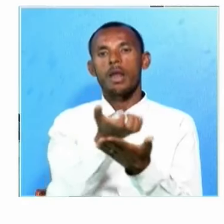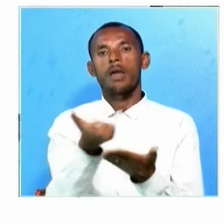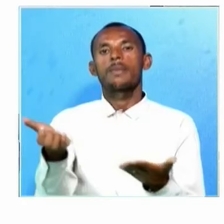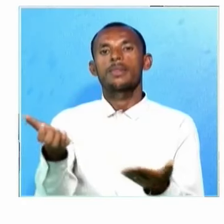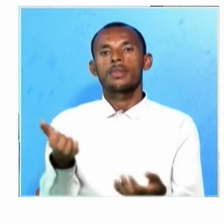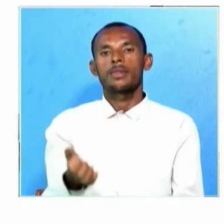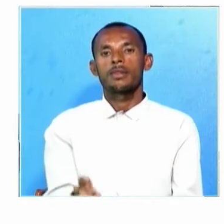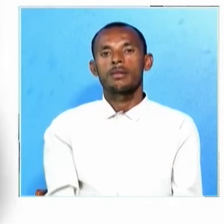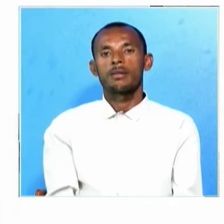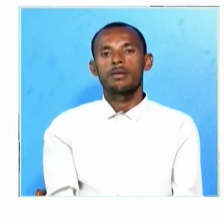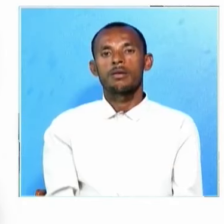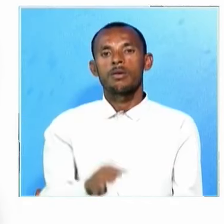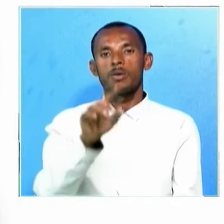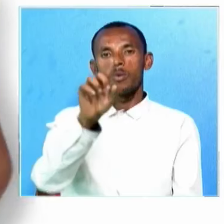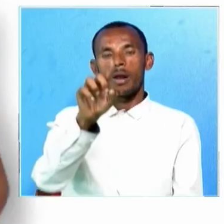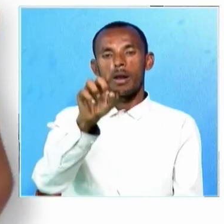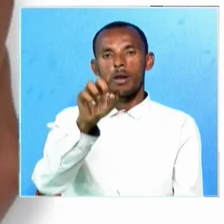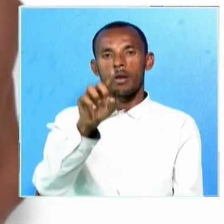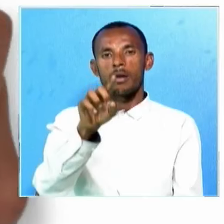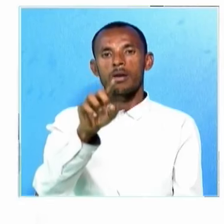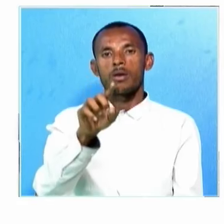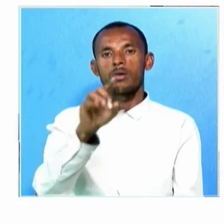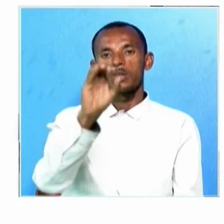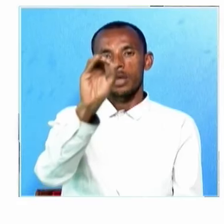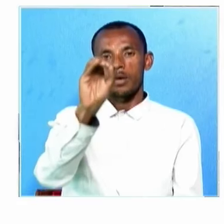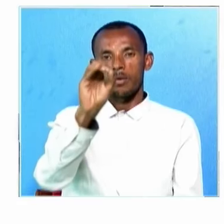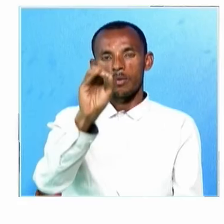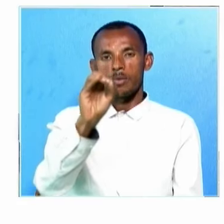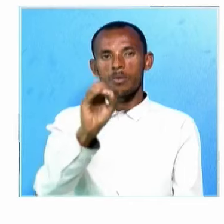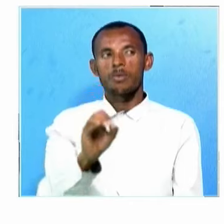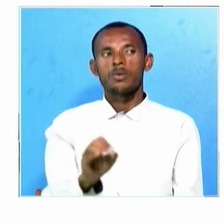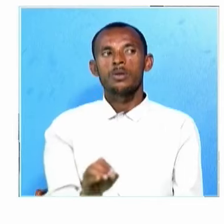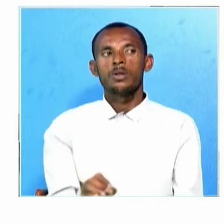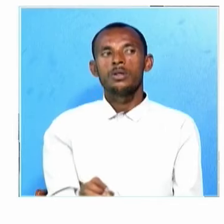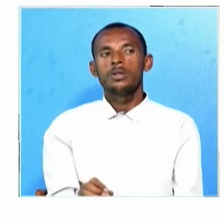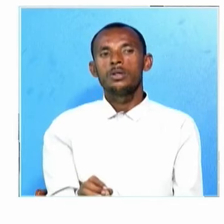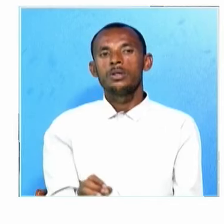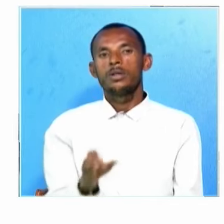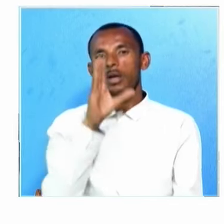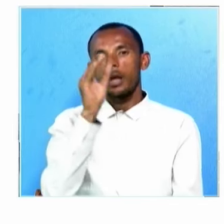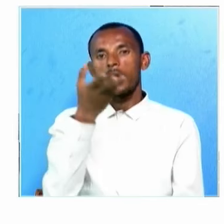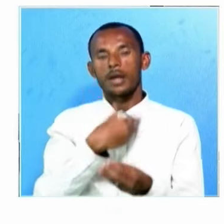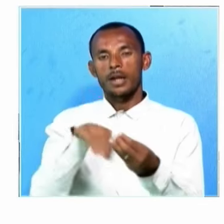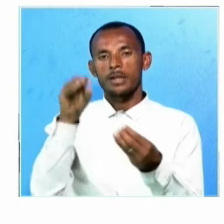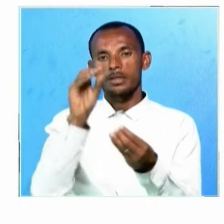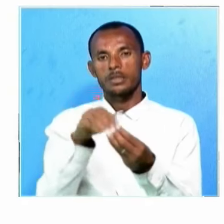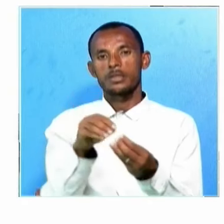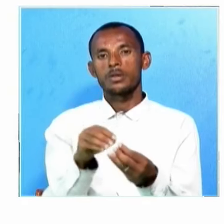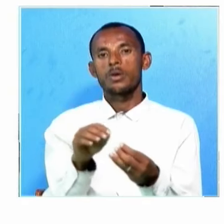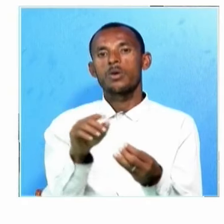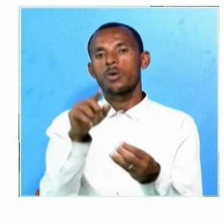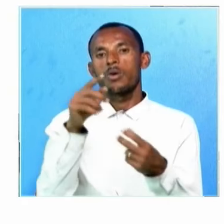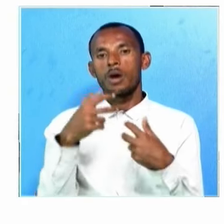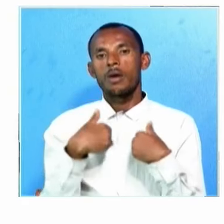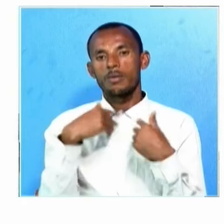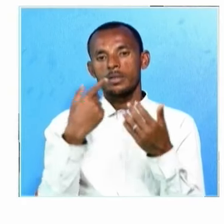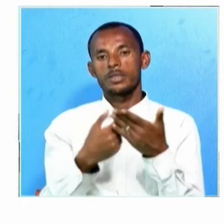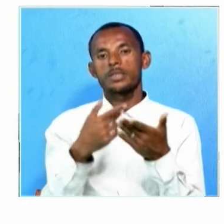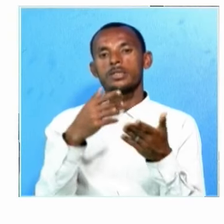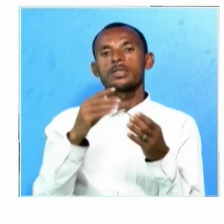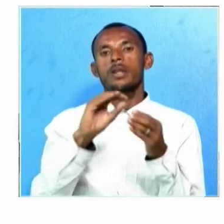elements 1, 0, these two, and in addition to that, you have these